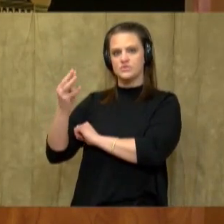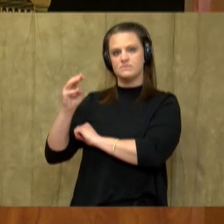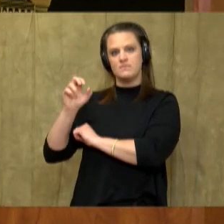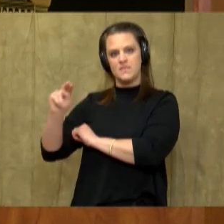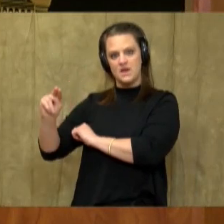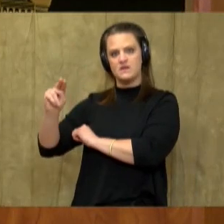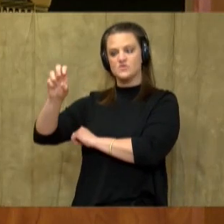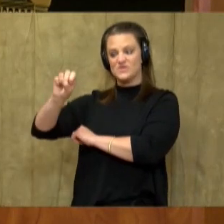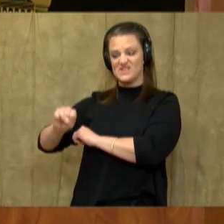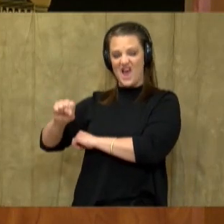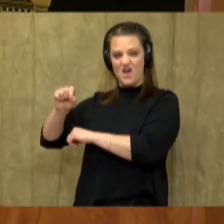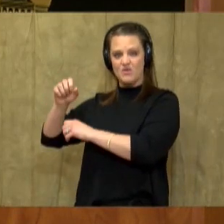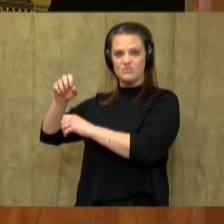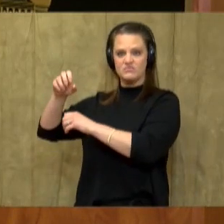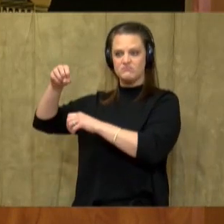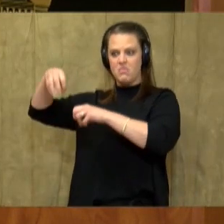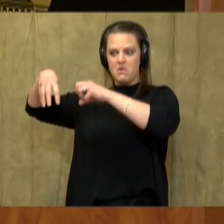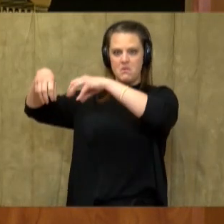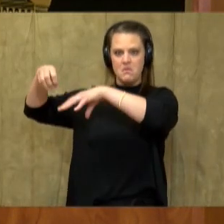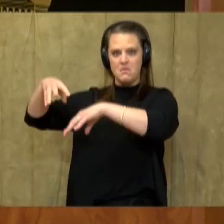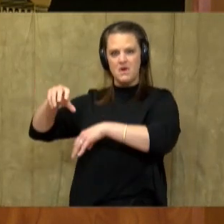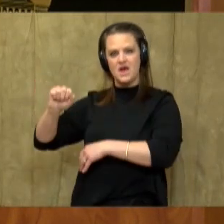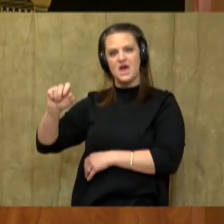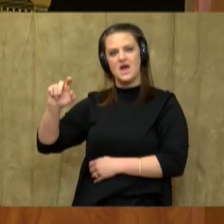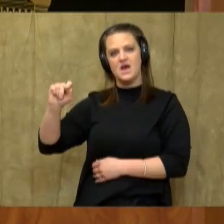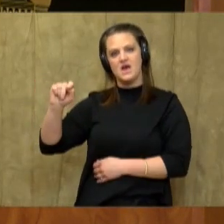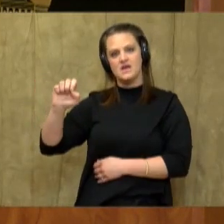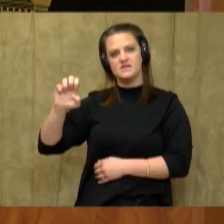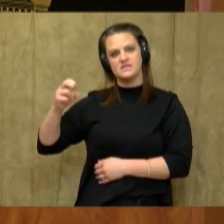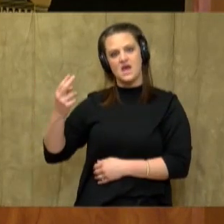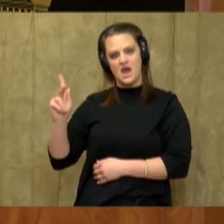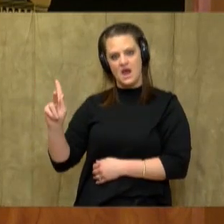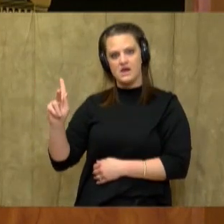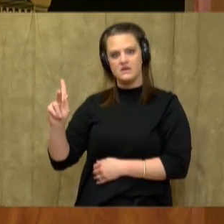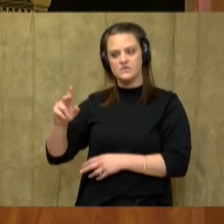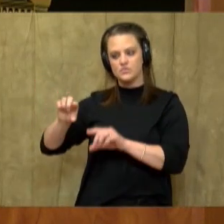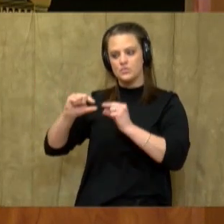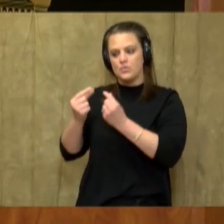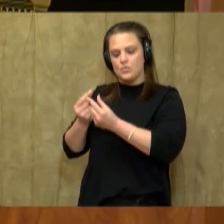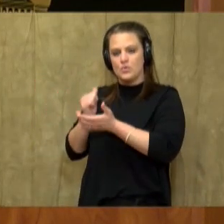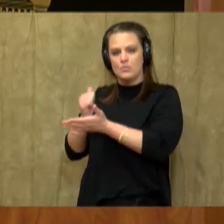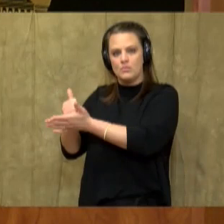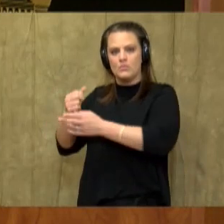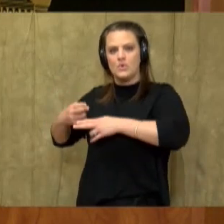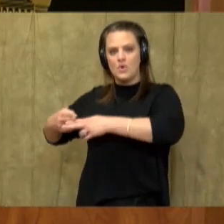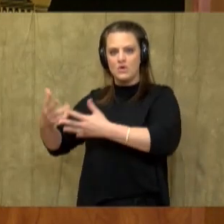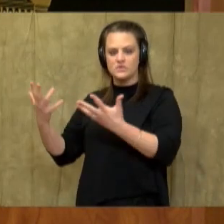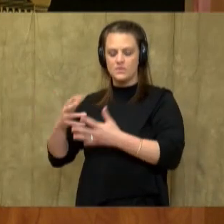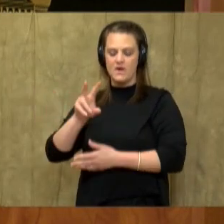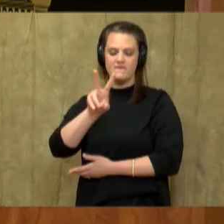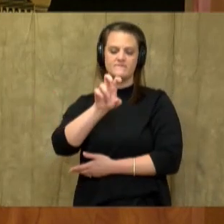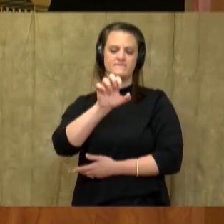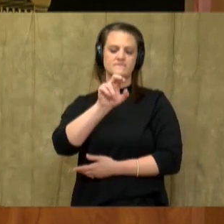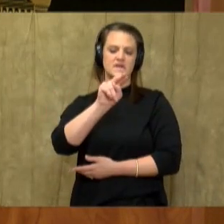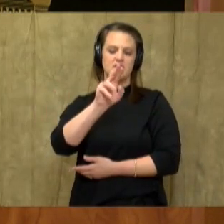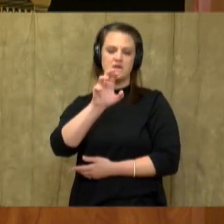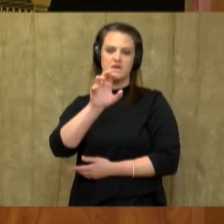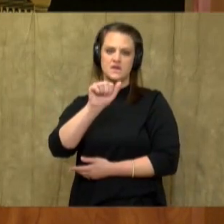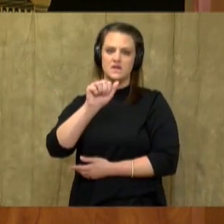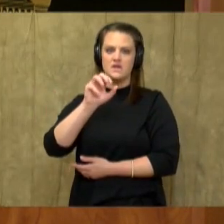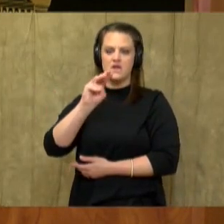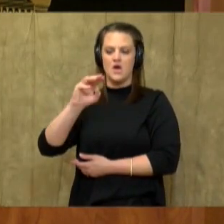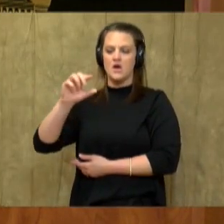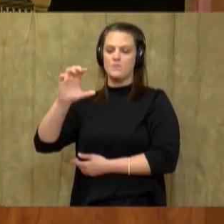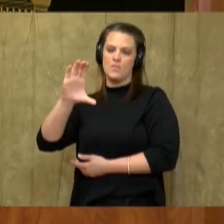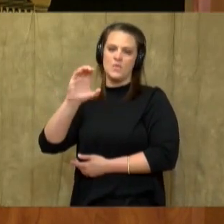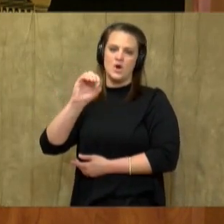South. His group that is fighting in the South is called the Viet Cong, and this is where the United States gets